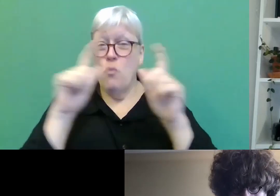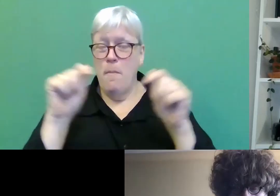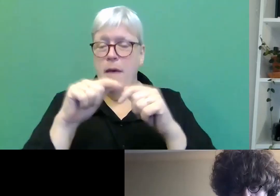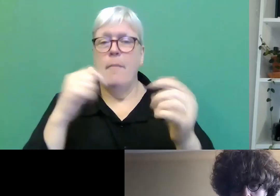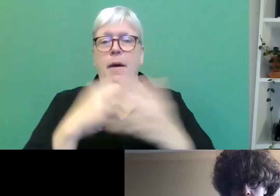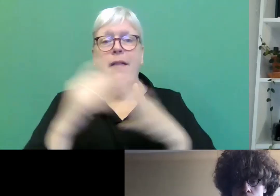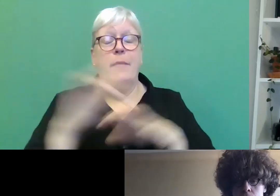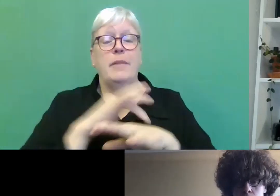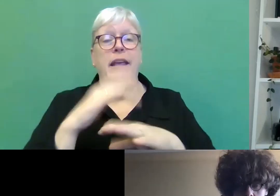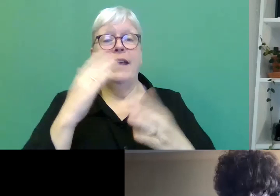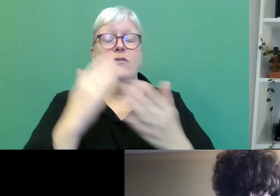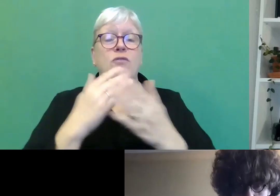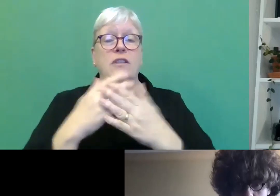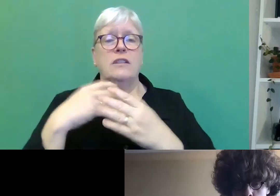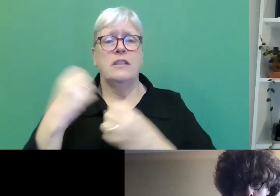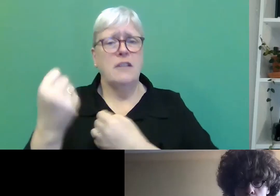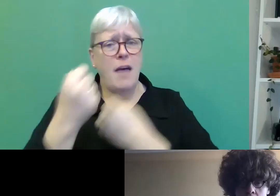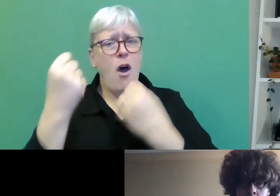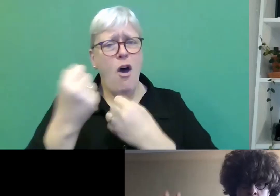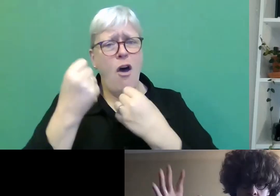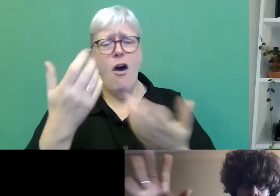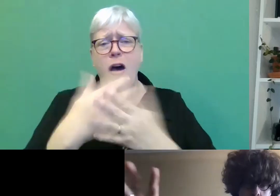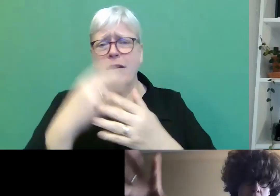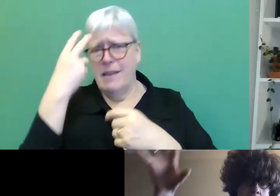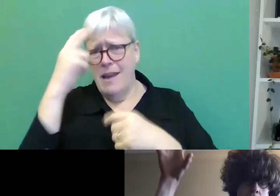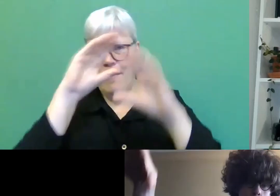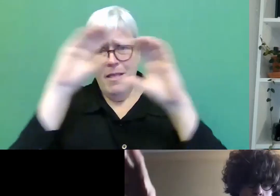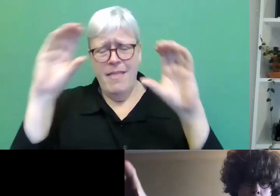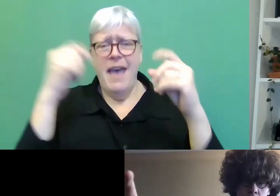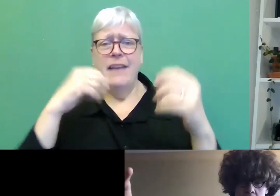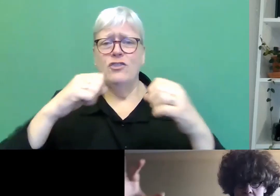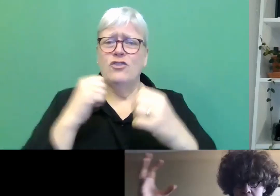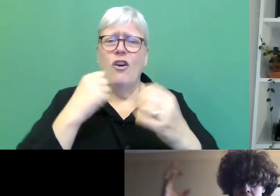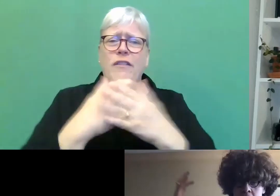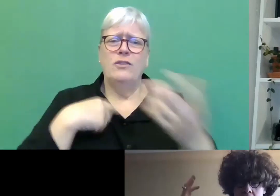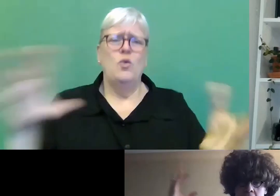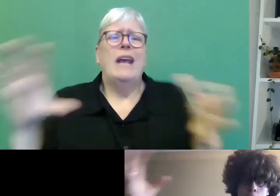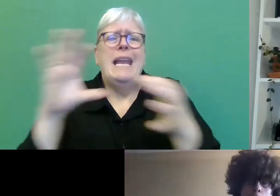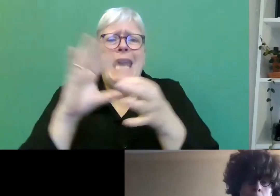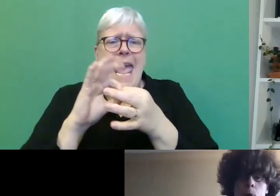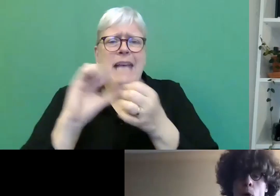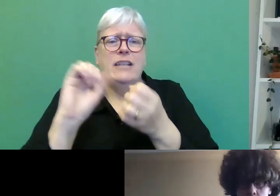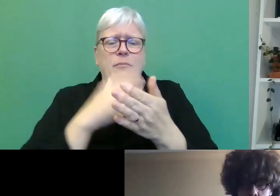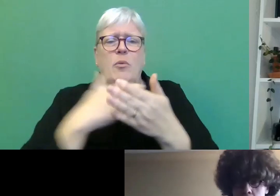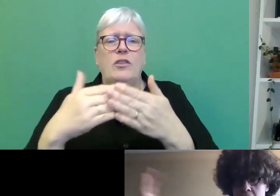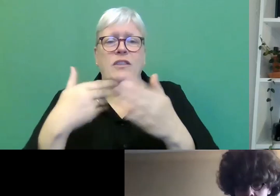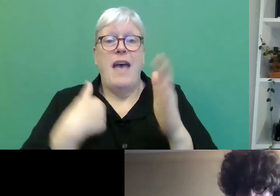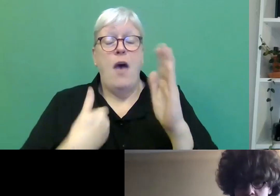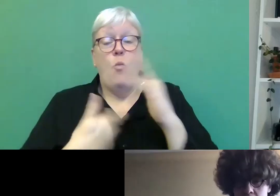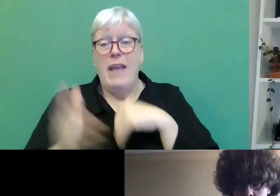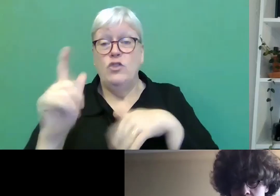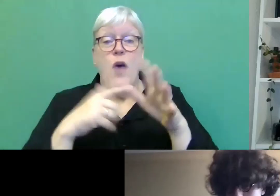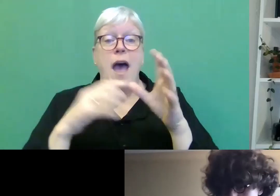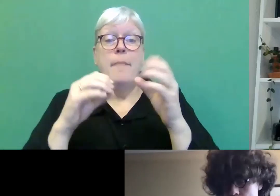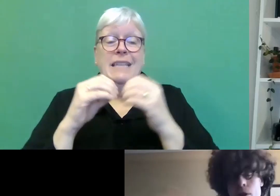name in lights and for Scotland to reconnect with his poetry. And I found myself up in Aberdeen, helping put on this play at the